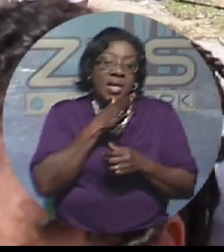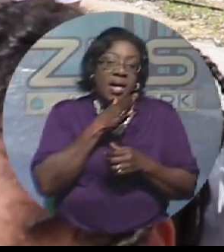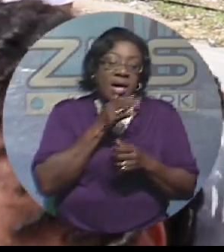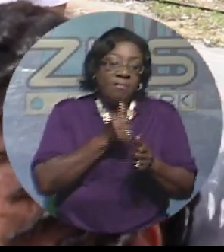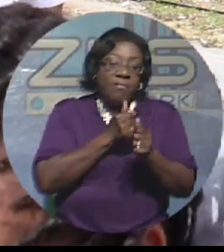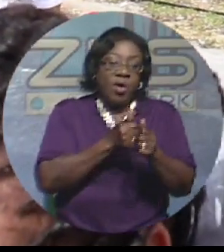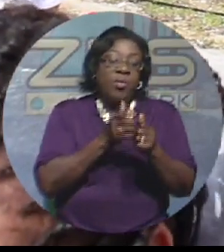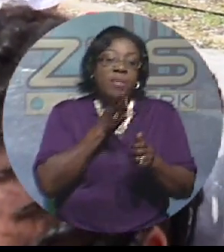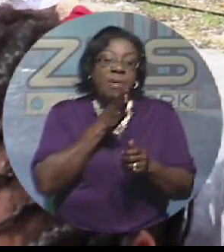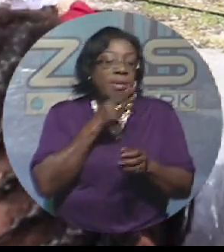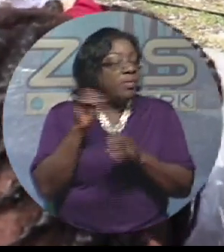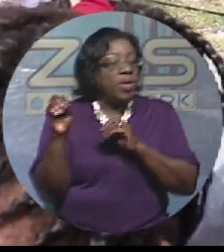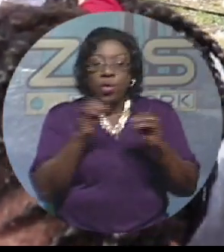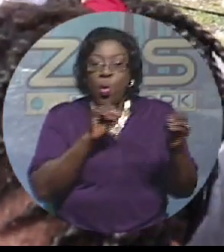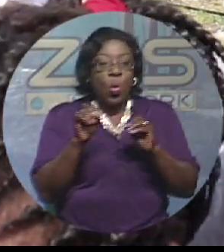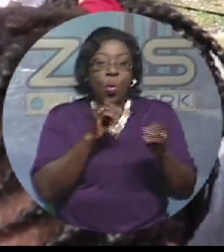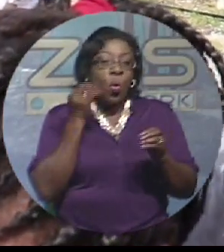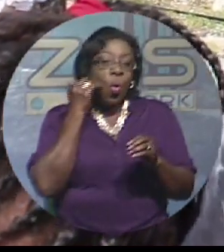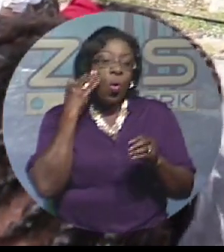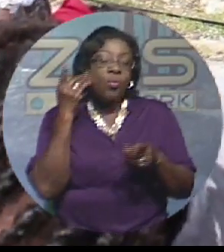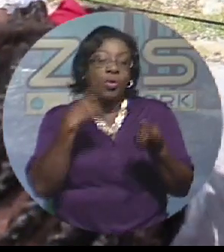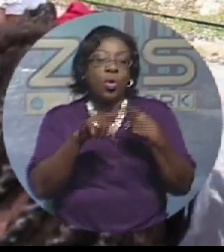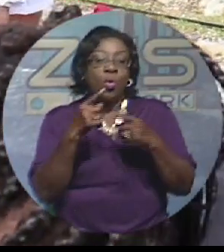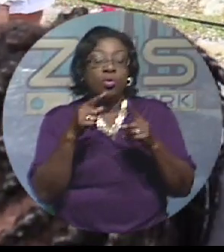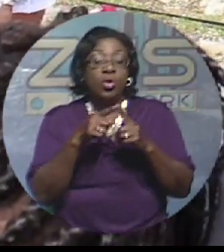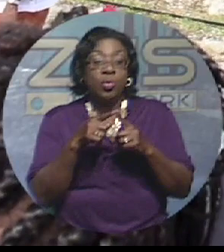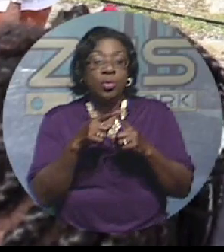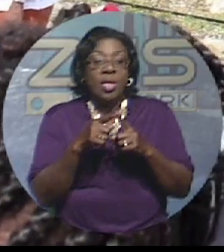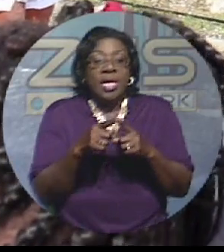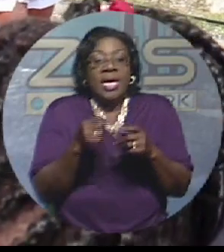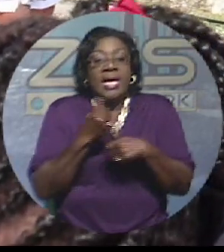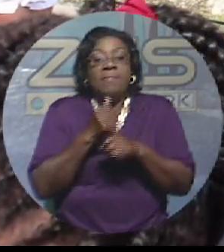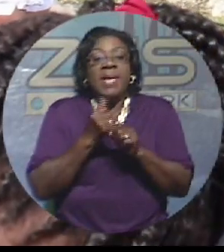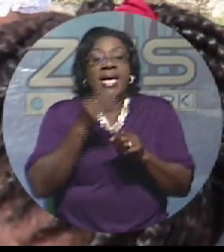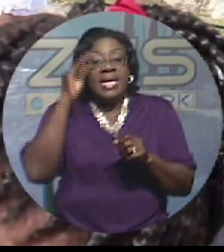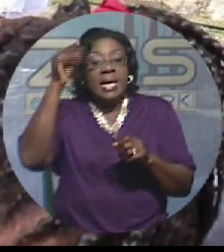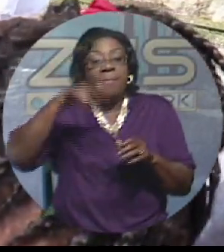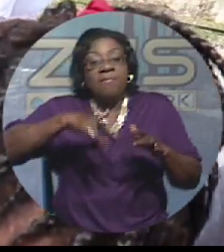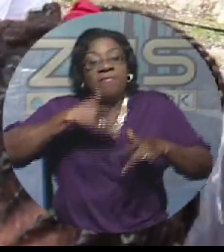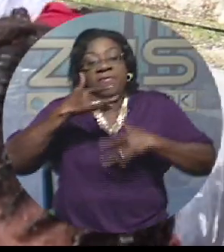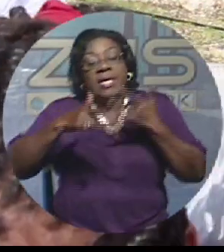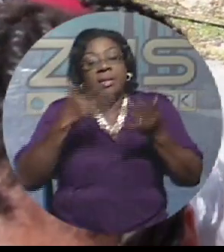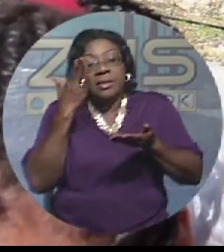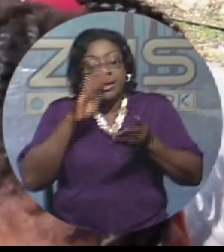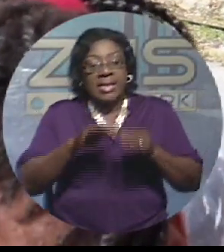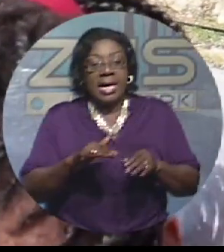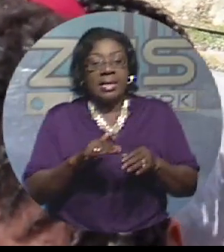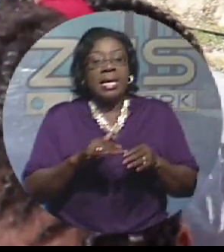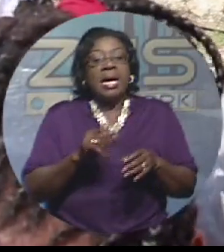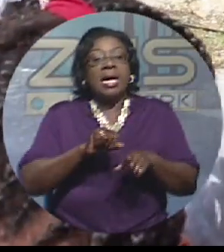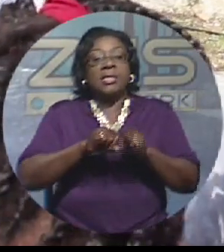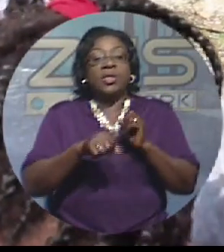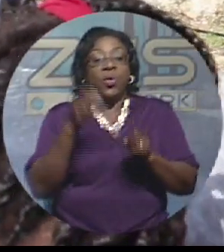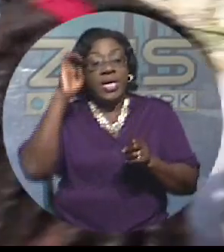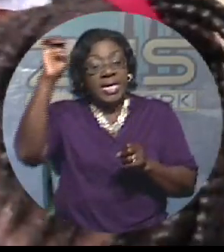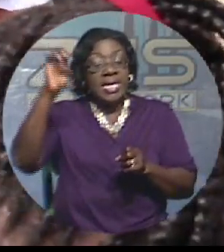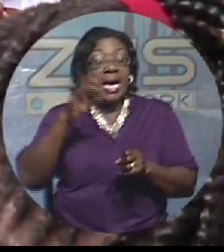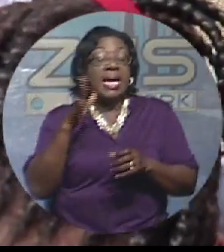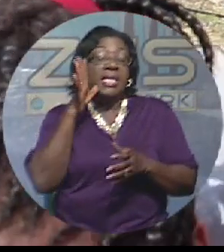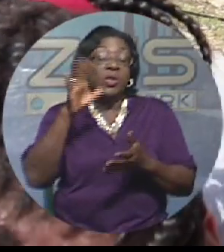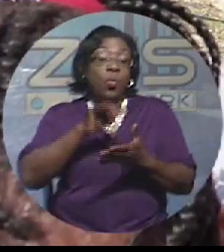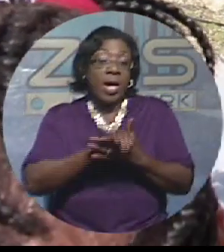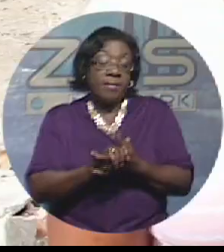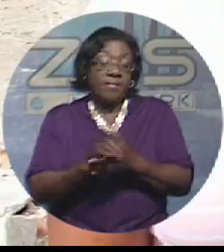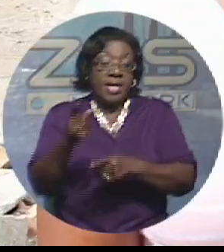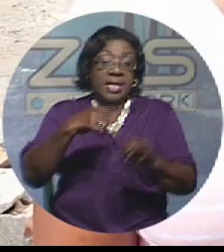guarantee you know, with nowhere to go, you know, it's really sad. And that's why my wife took it upon herself to try to feed as much